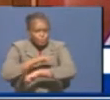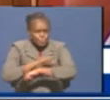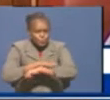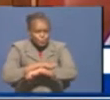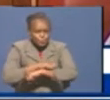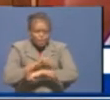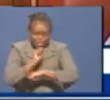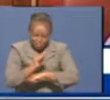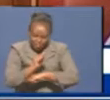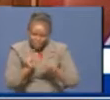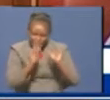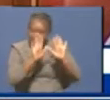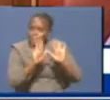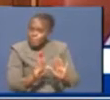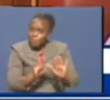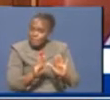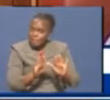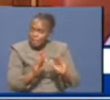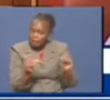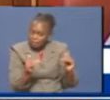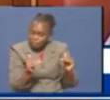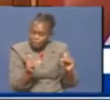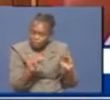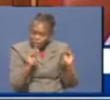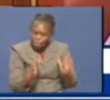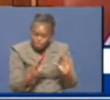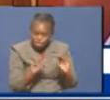as so important that even the teachers who teach